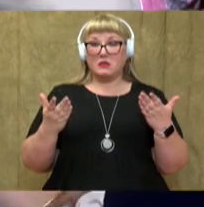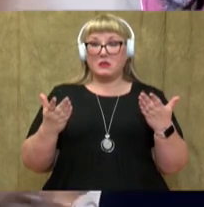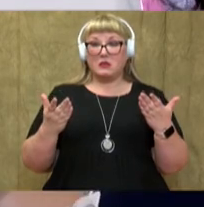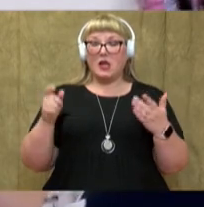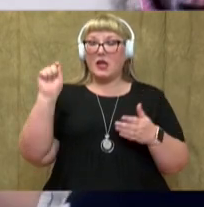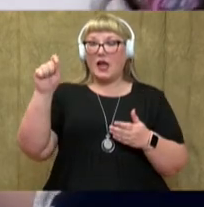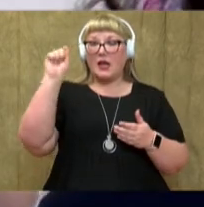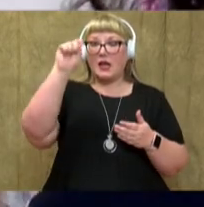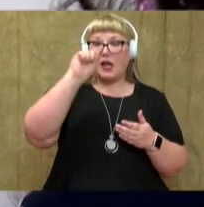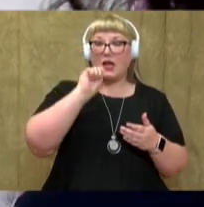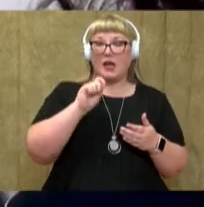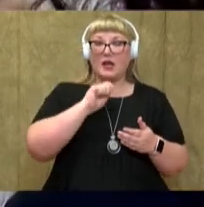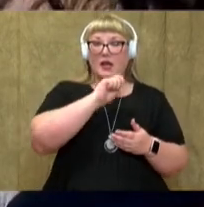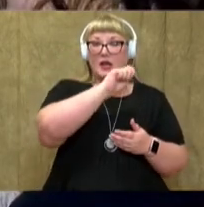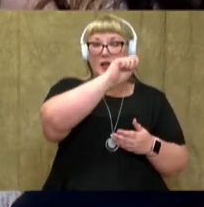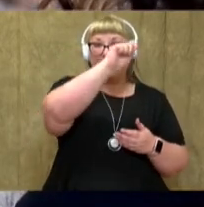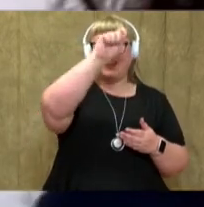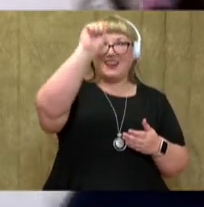some dots.